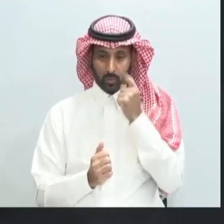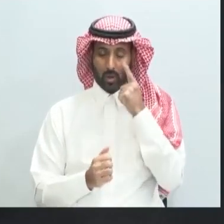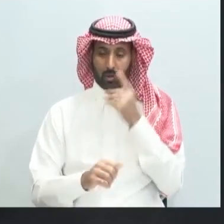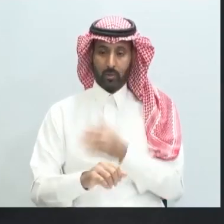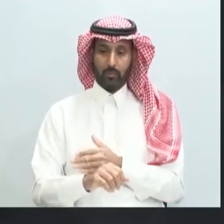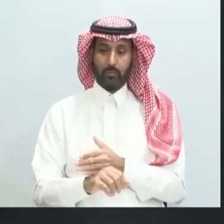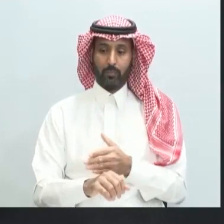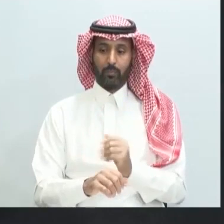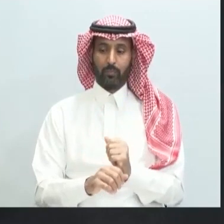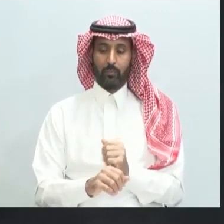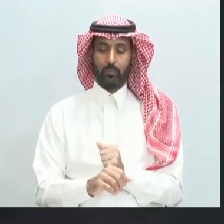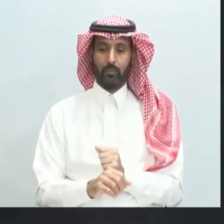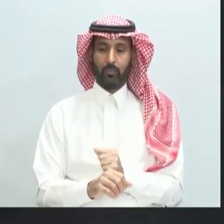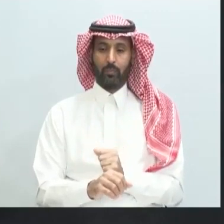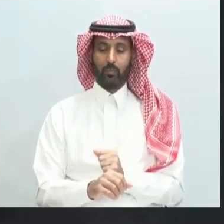up early